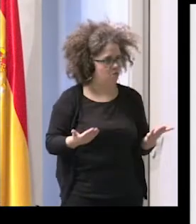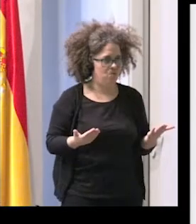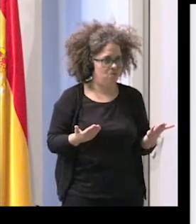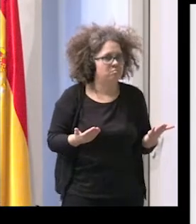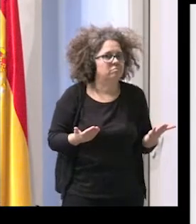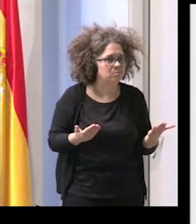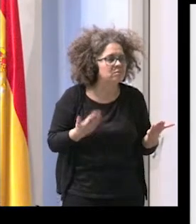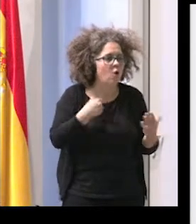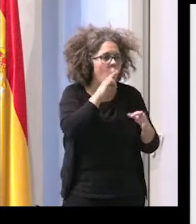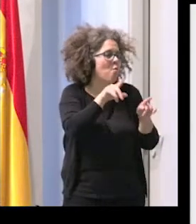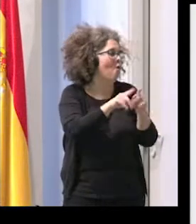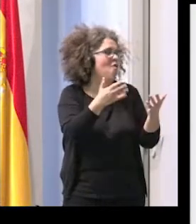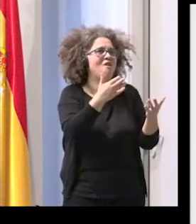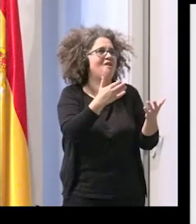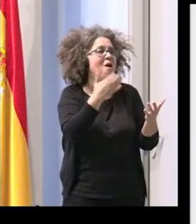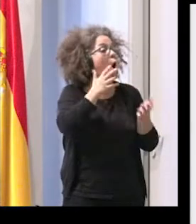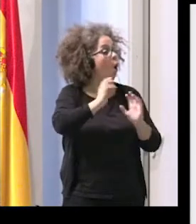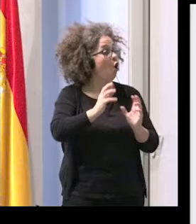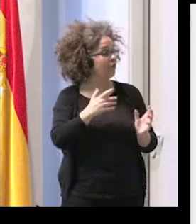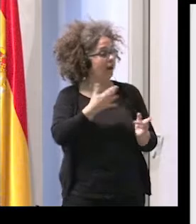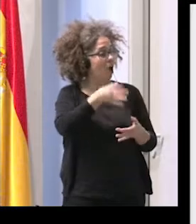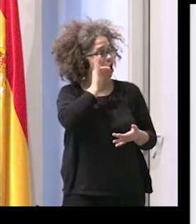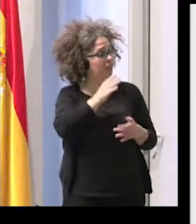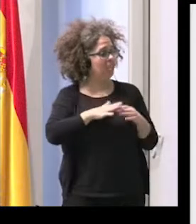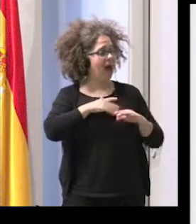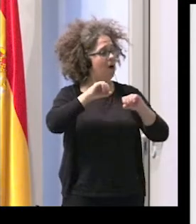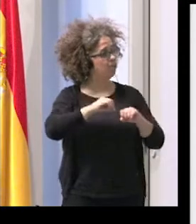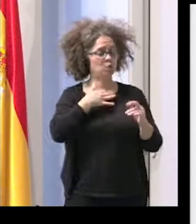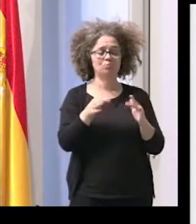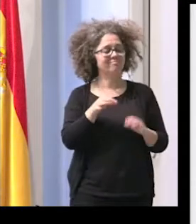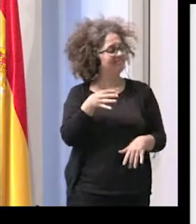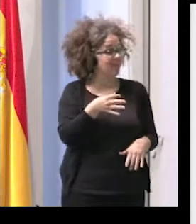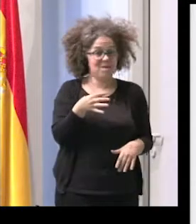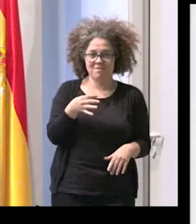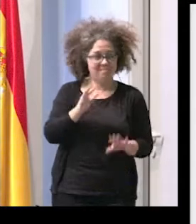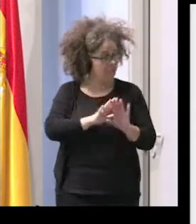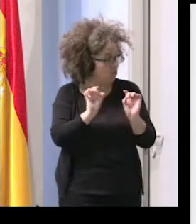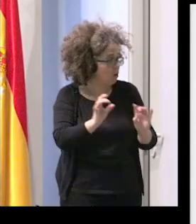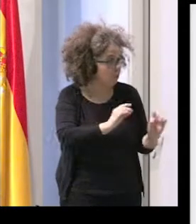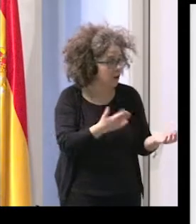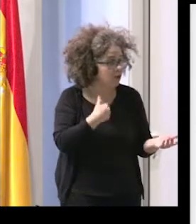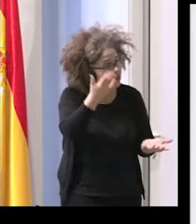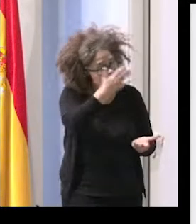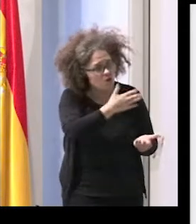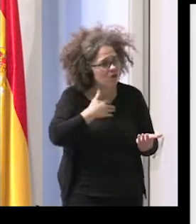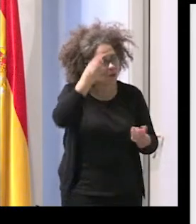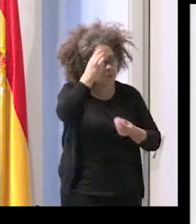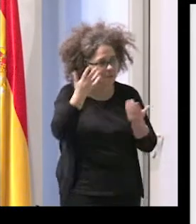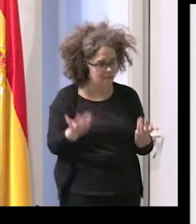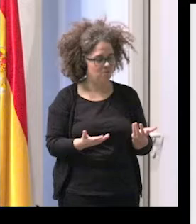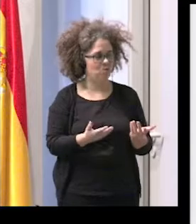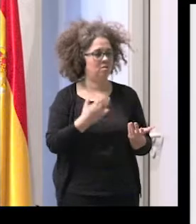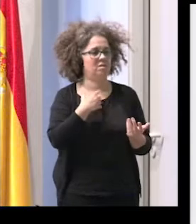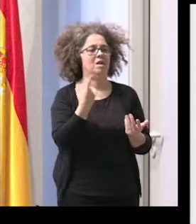party. And I want you to think about some of the differences that are